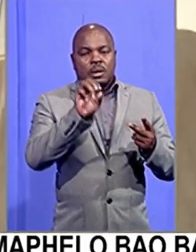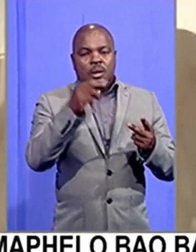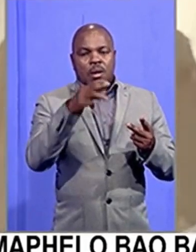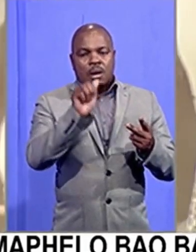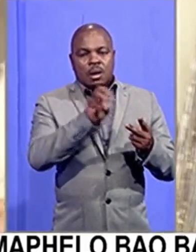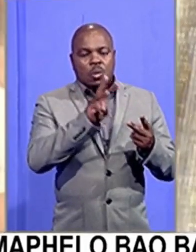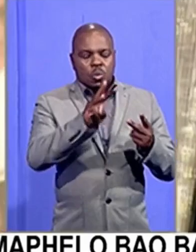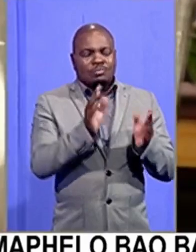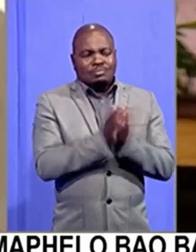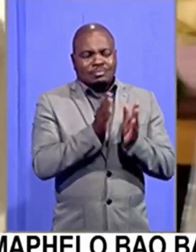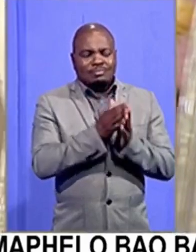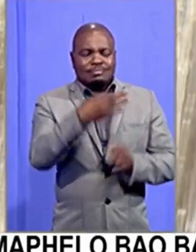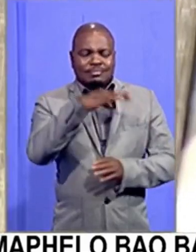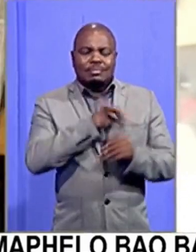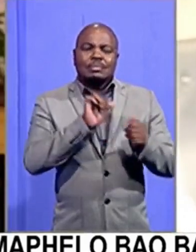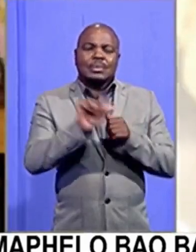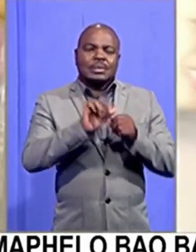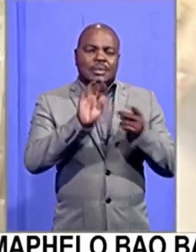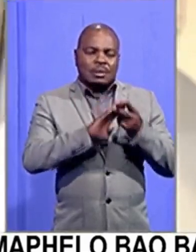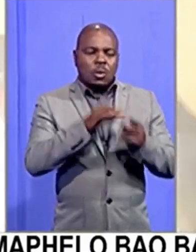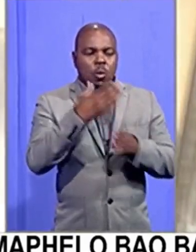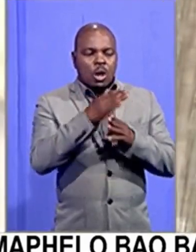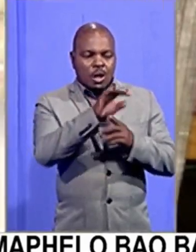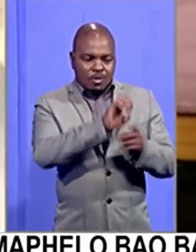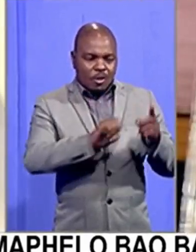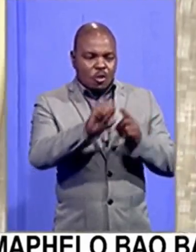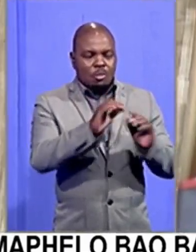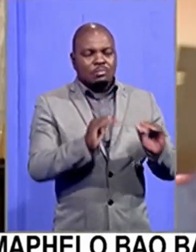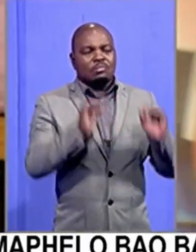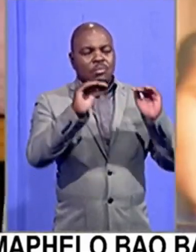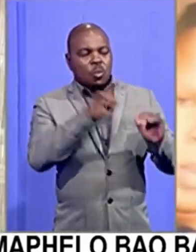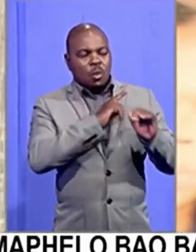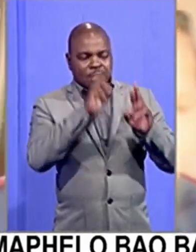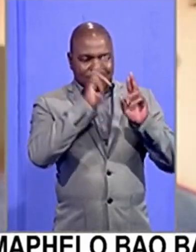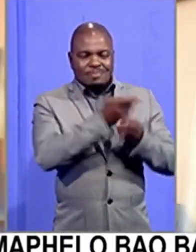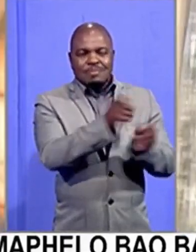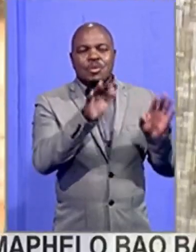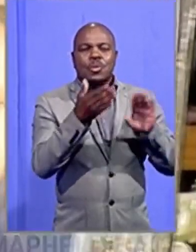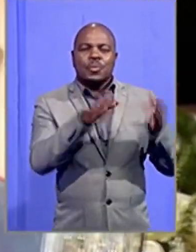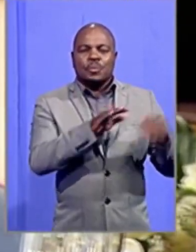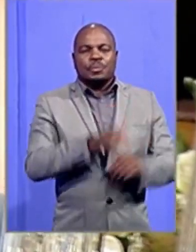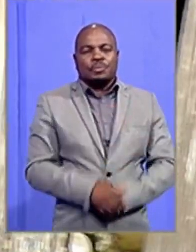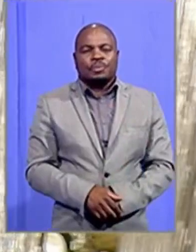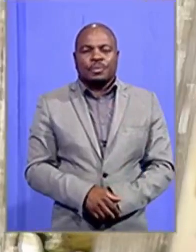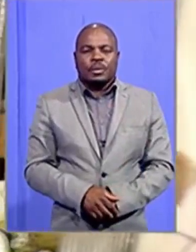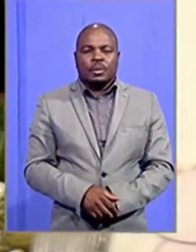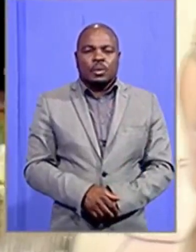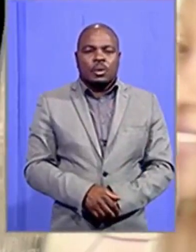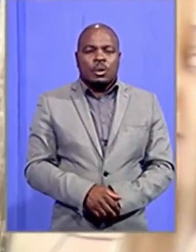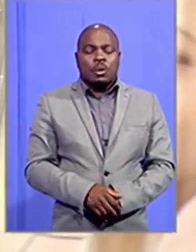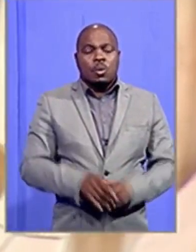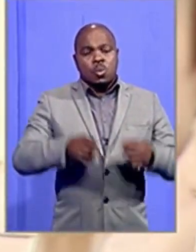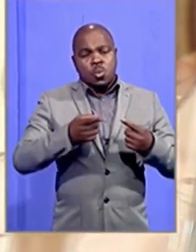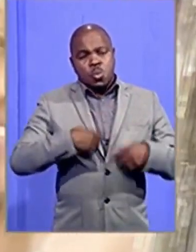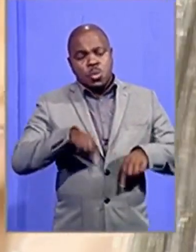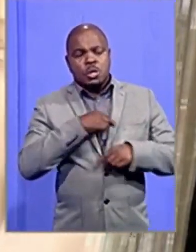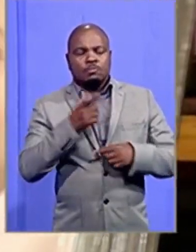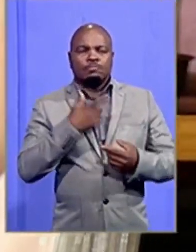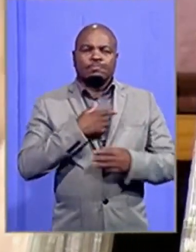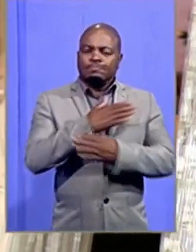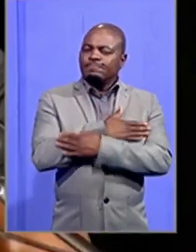tse di botoka le maemo a tokafetseng a tiro go tlotla batho bao ba hulereng. We cannot rest and ascend